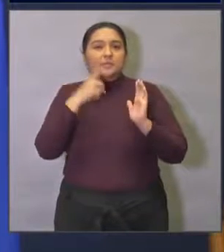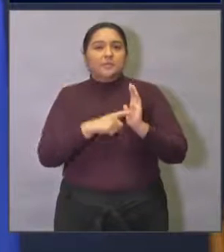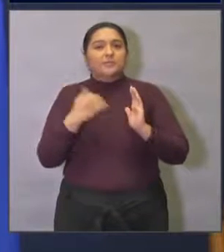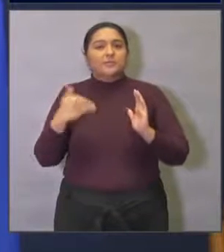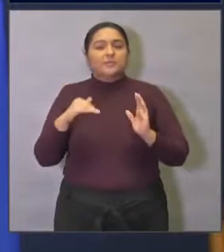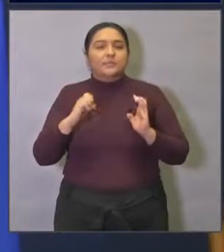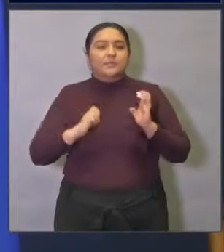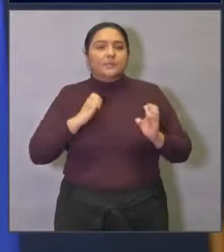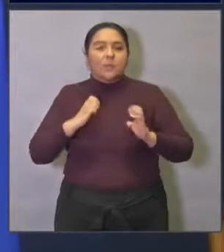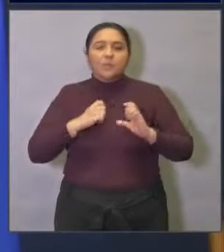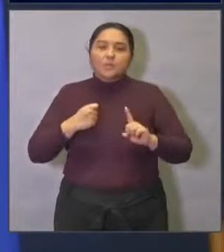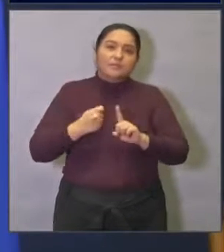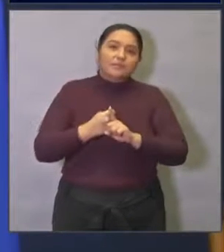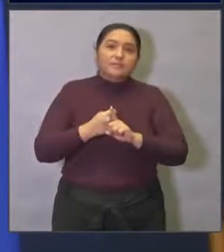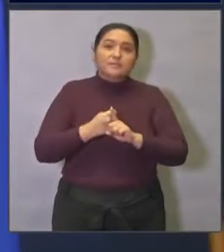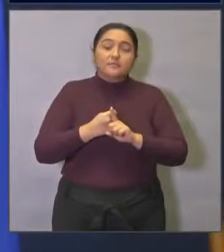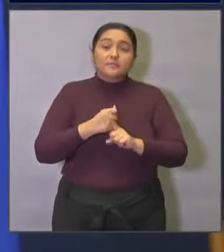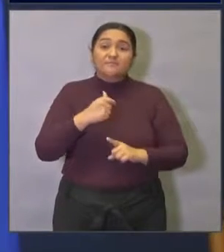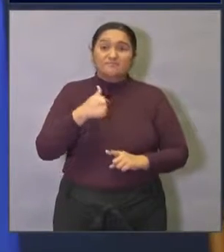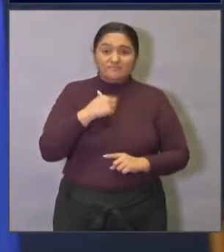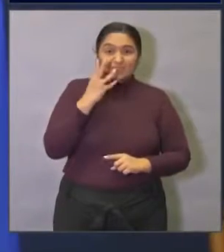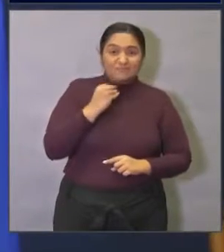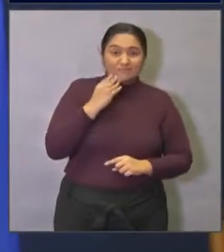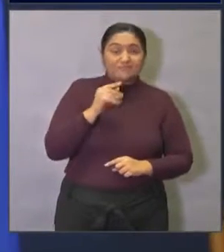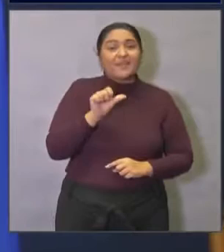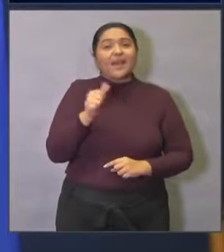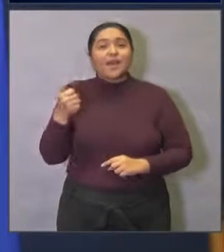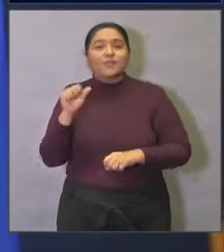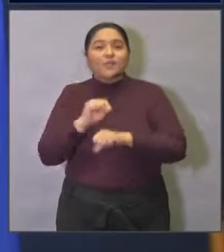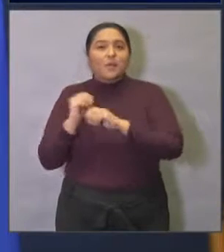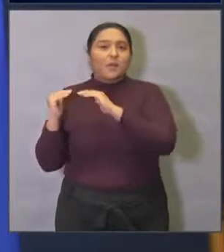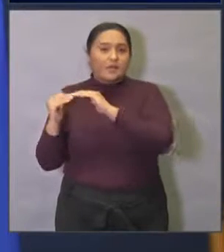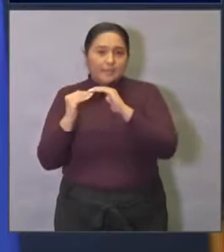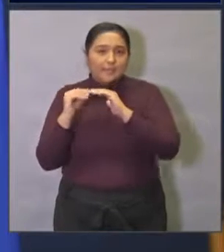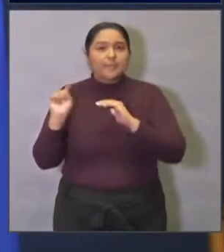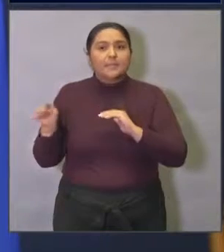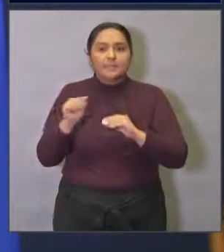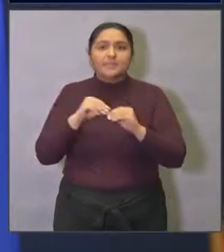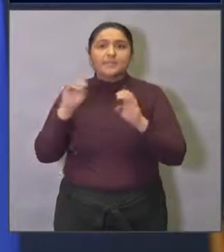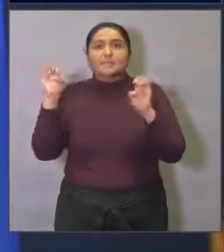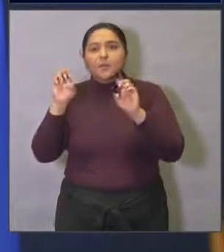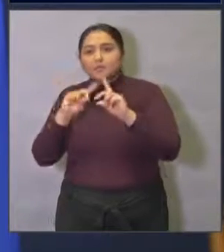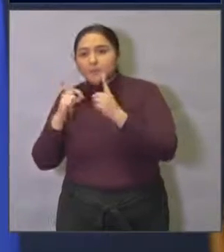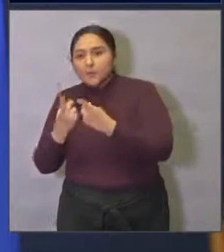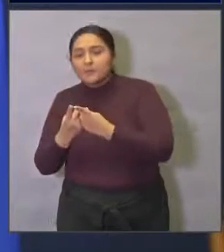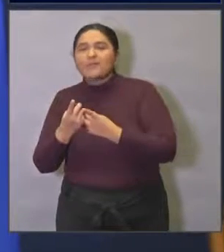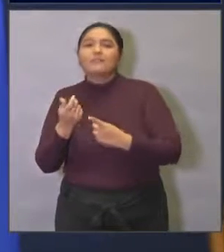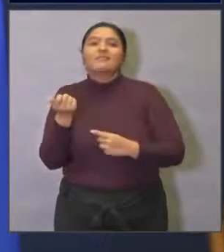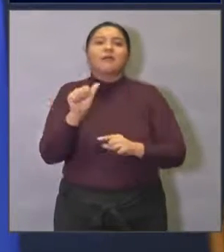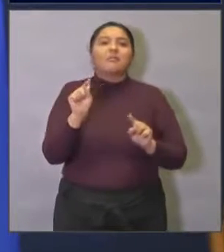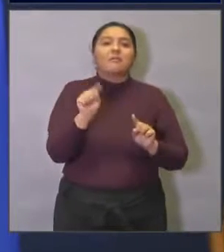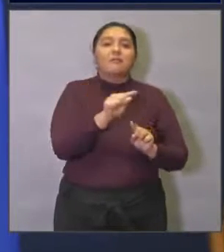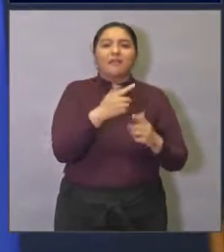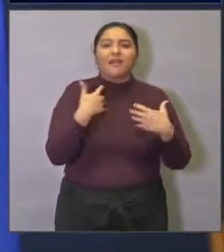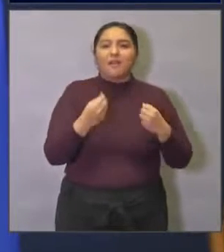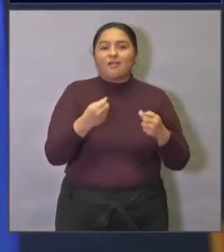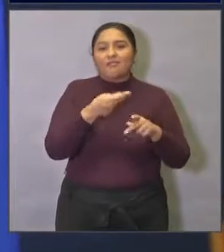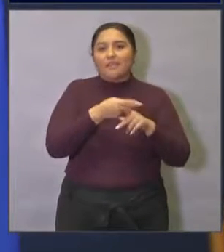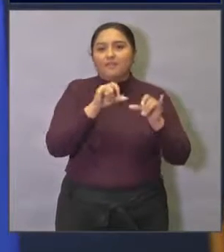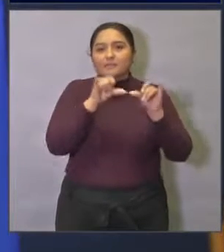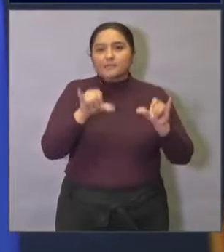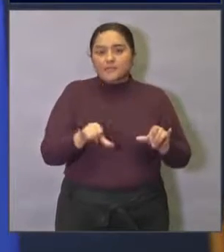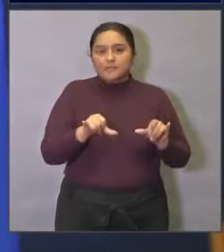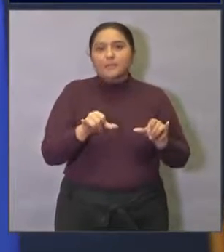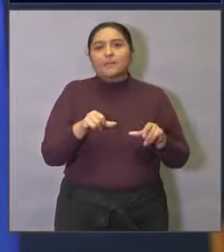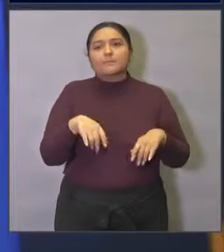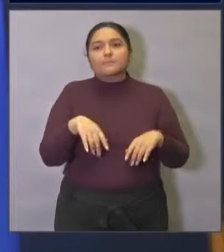myself and every colleague that I have that works in the emergency department, but also other places within our healthcare system and in our